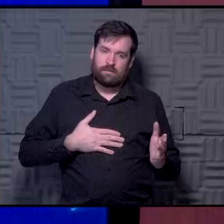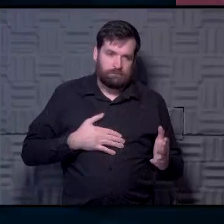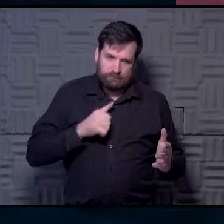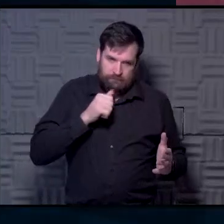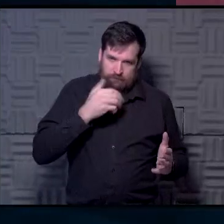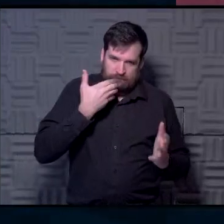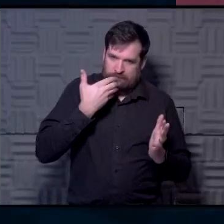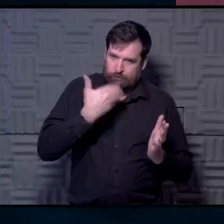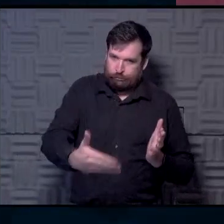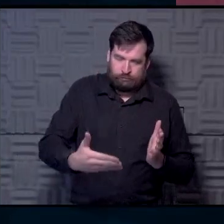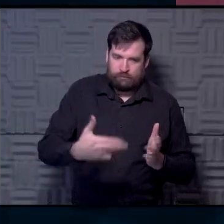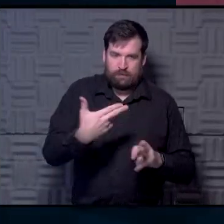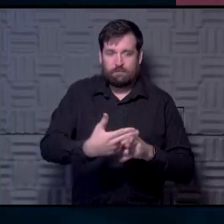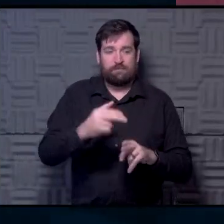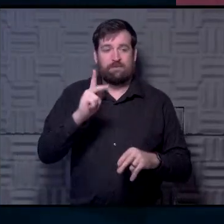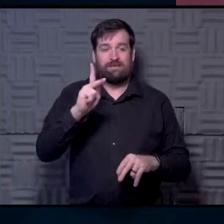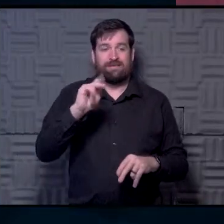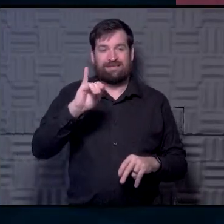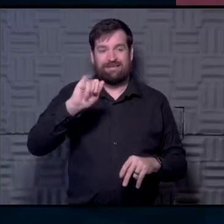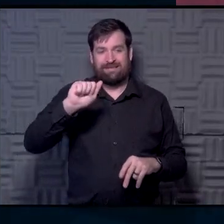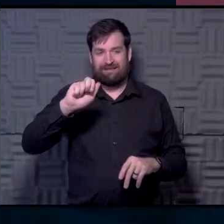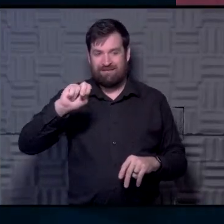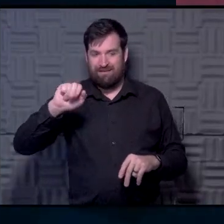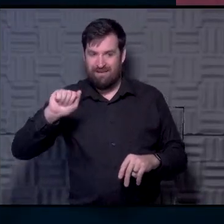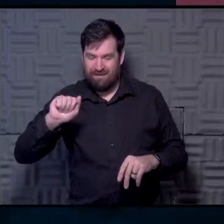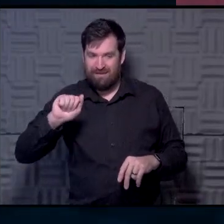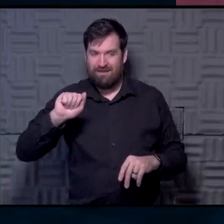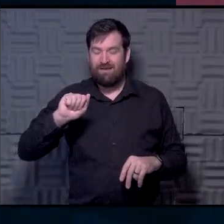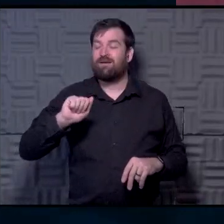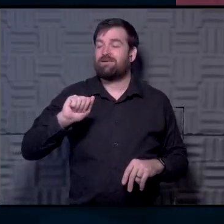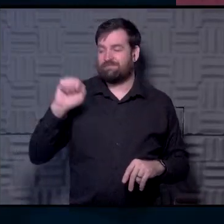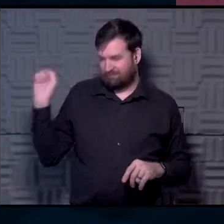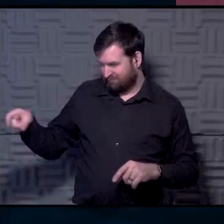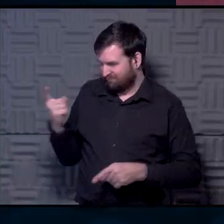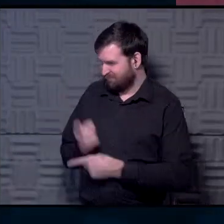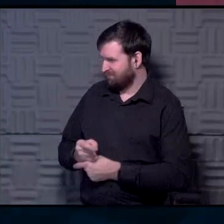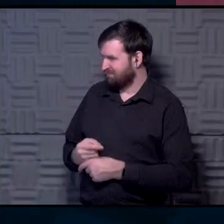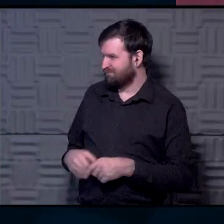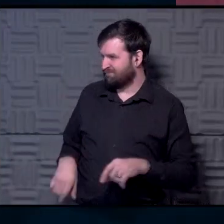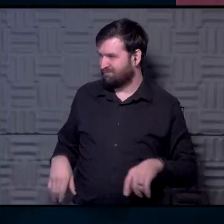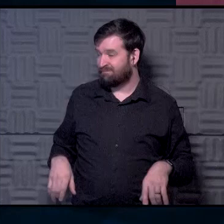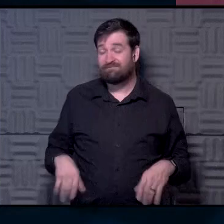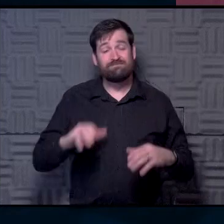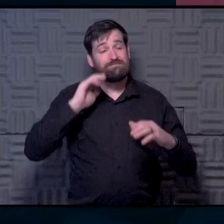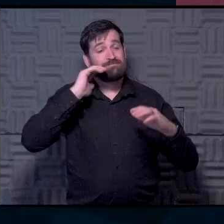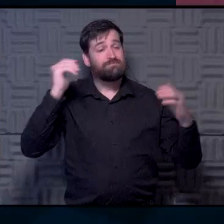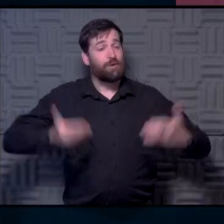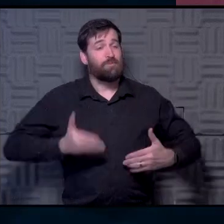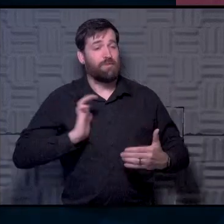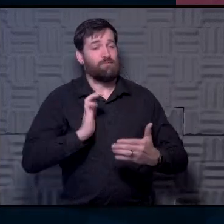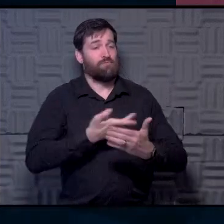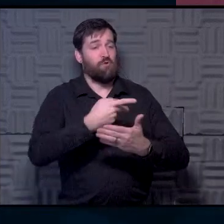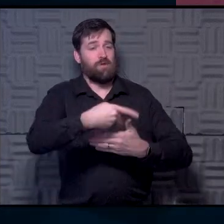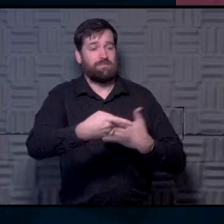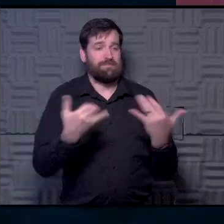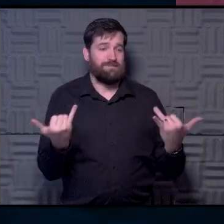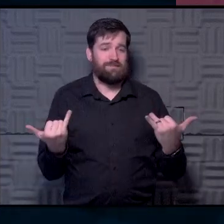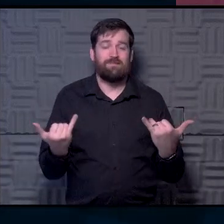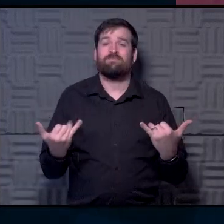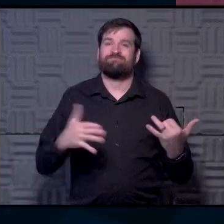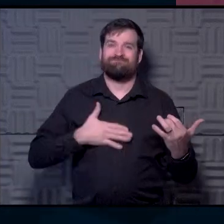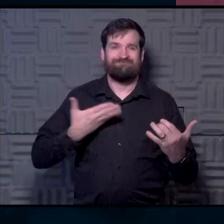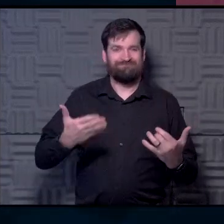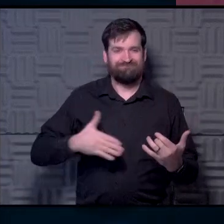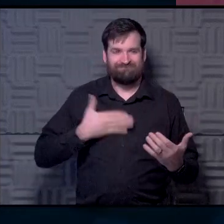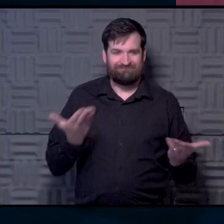tell that? Kiana? Yes. All right. Correct. You got it. All right. Well, welcome to our program today. It's a delight to be with